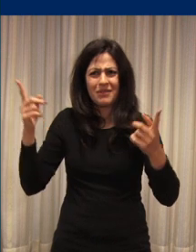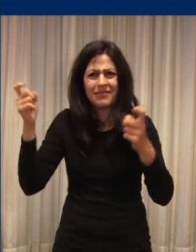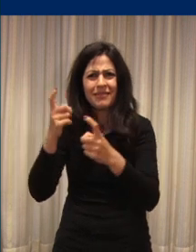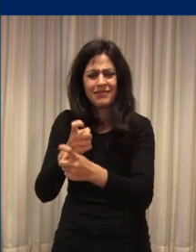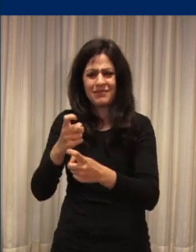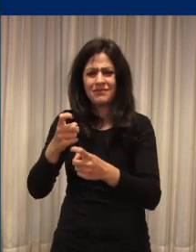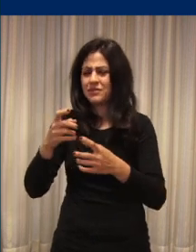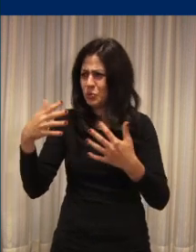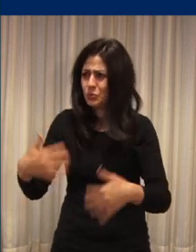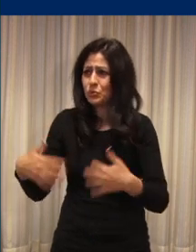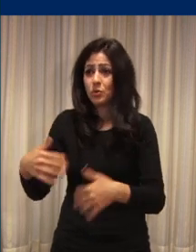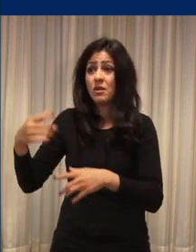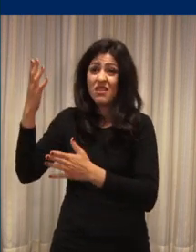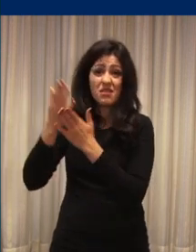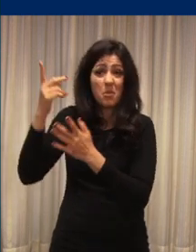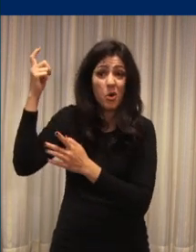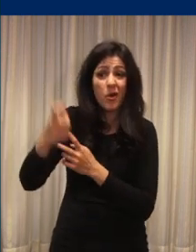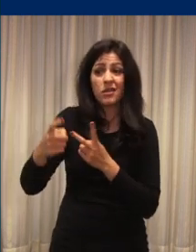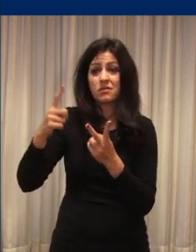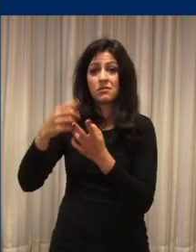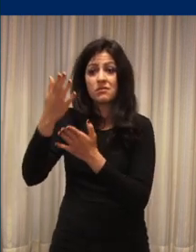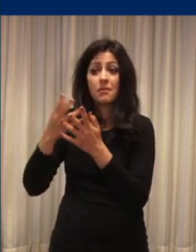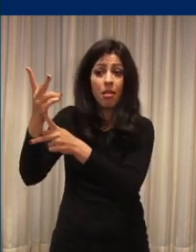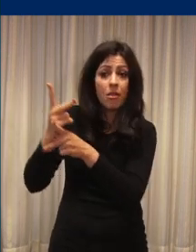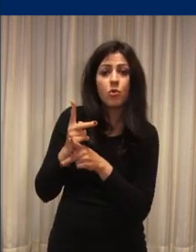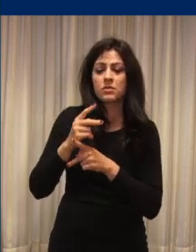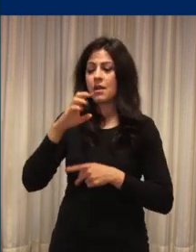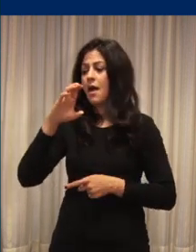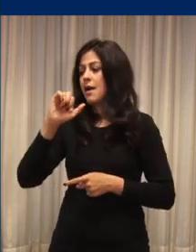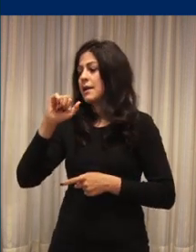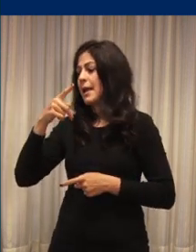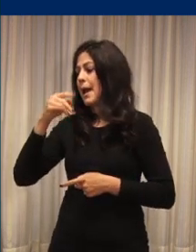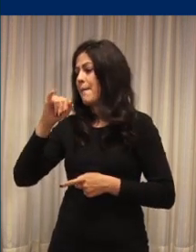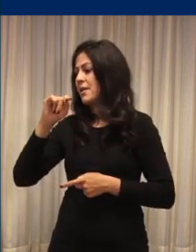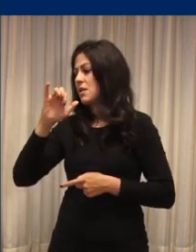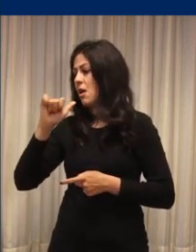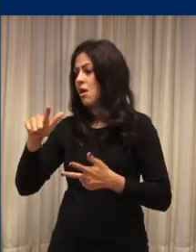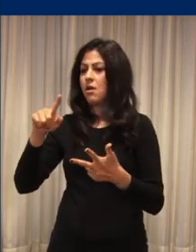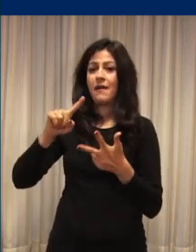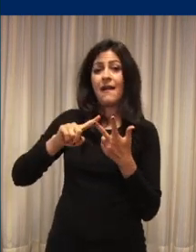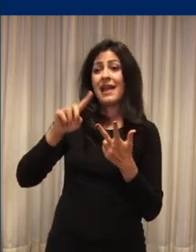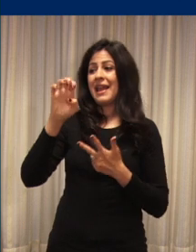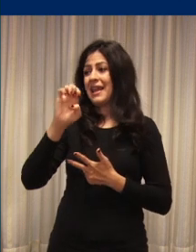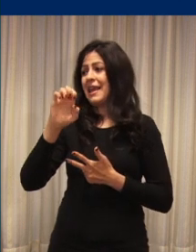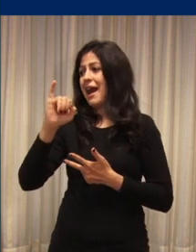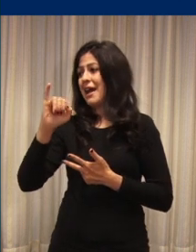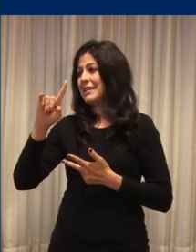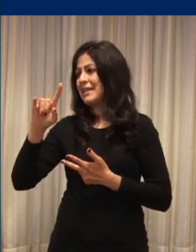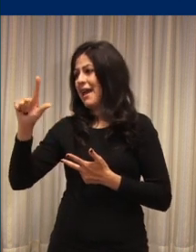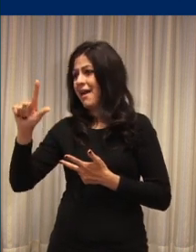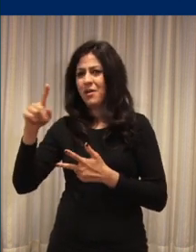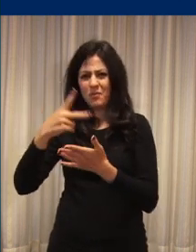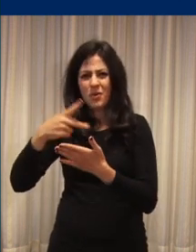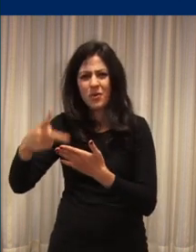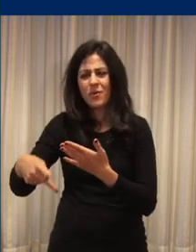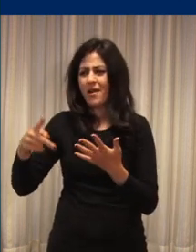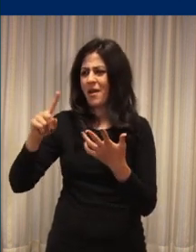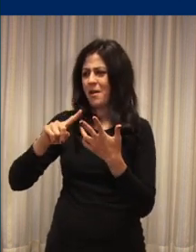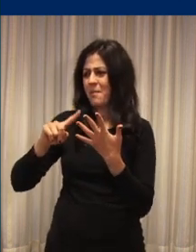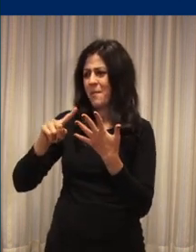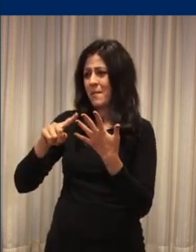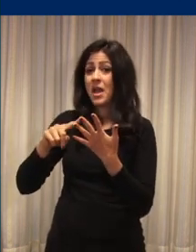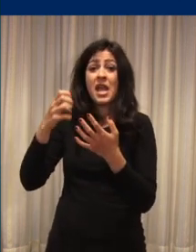grants, loans, capital, the Paycheck Protection Program, the EIDL program,